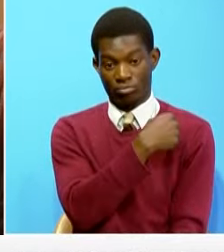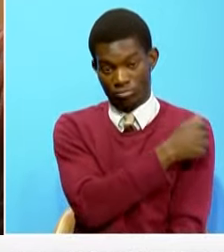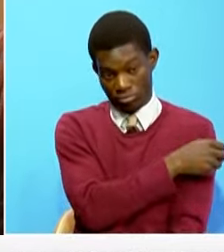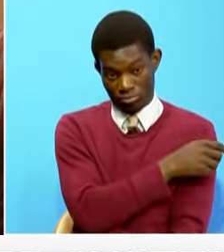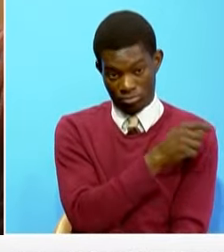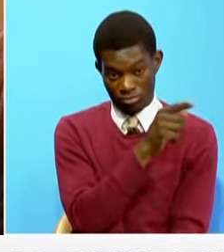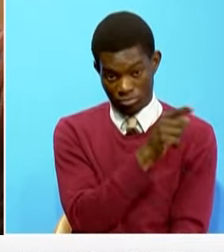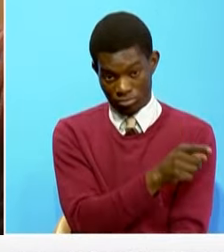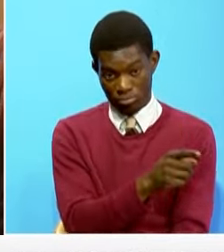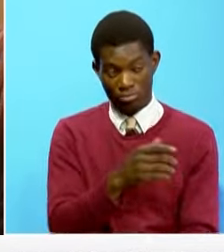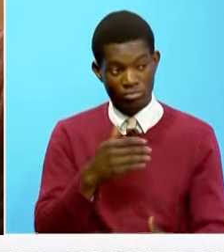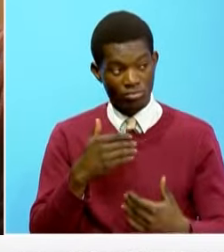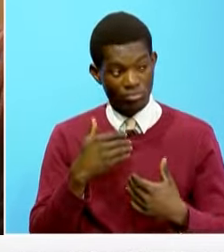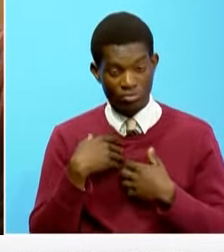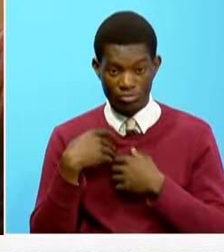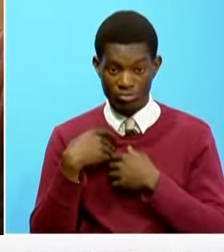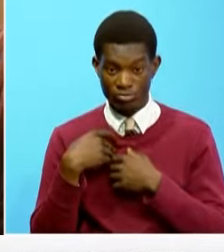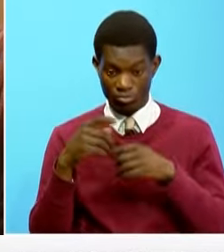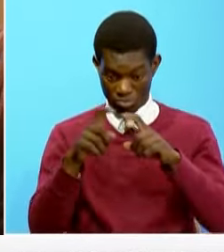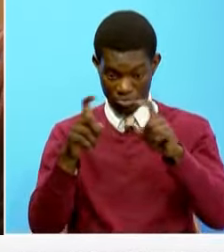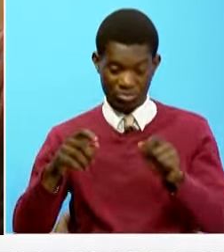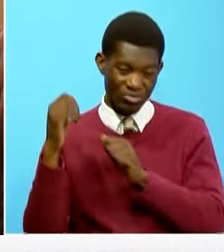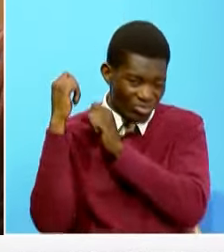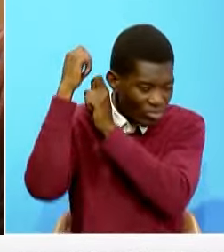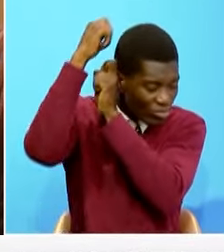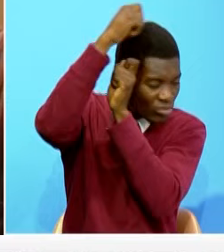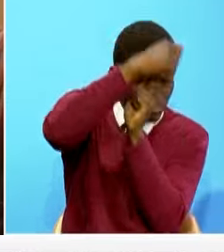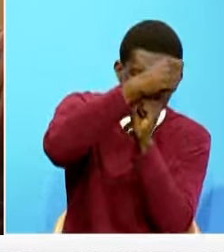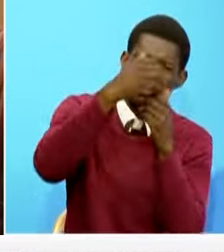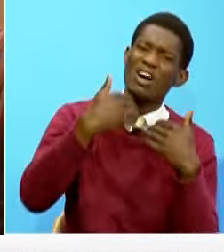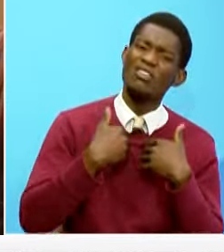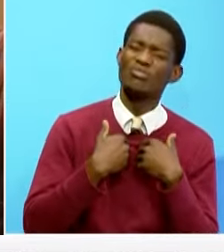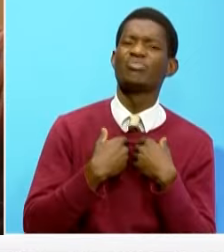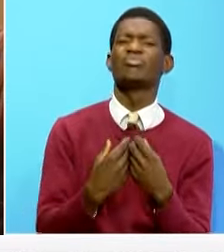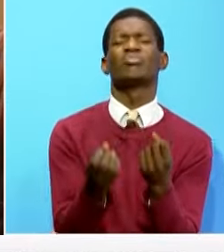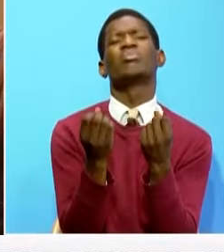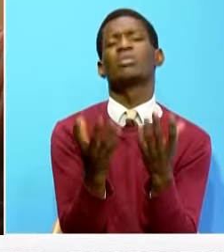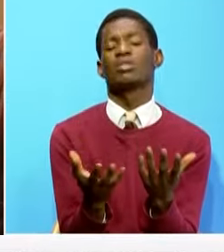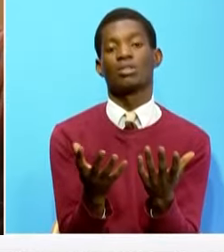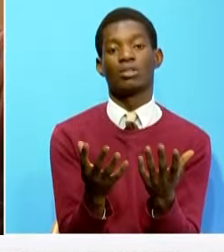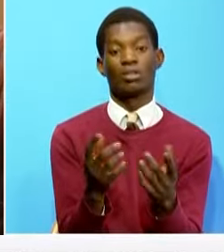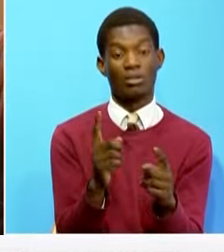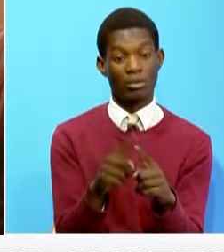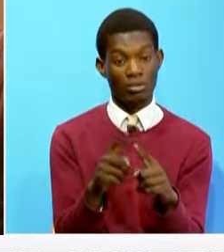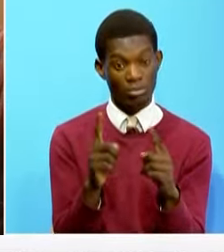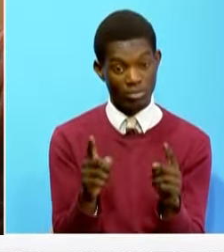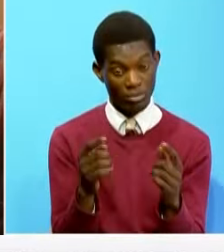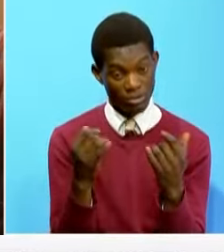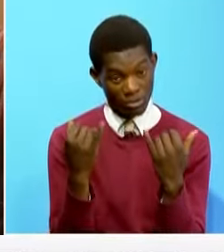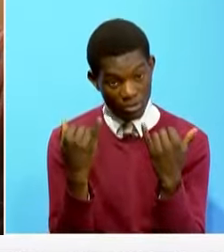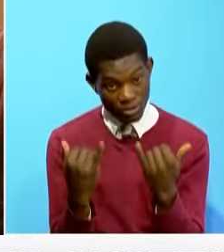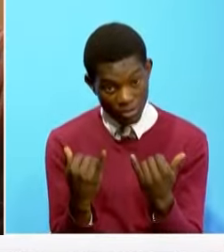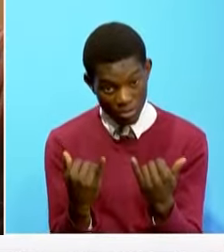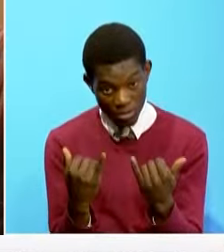to give to our patients. However, due to the change in the weather pattern, we've had a